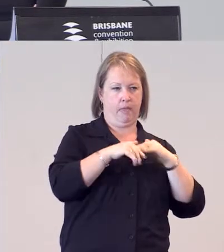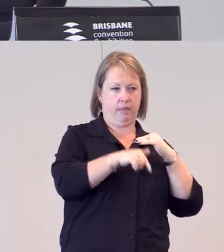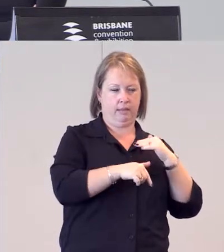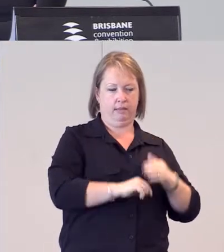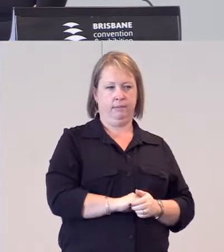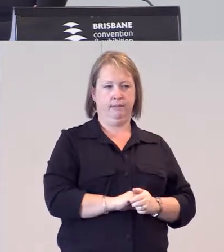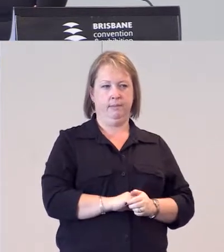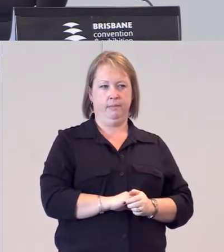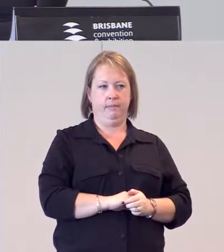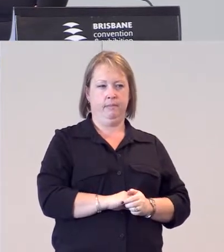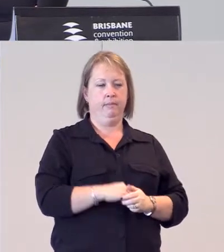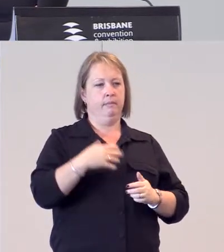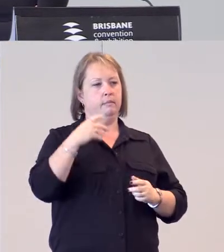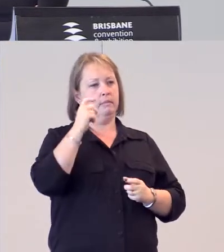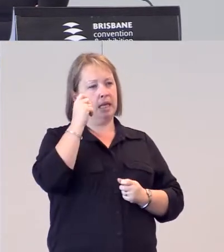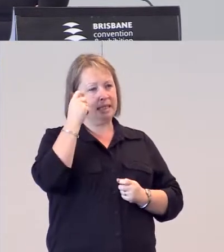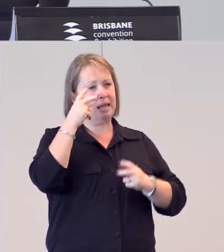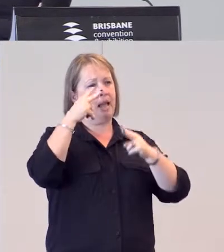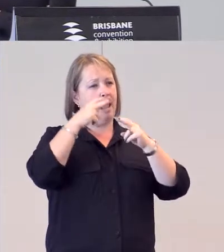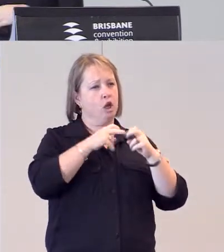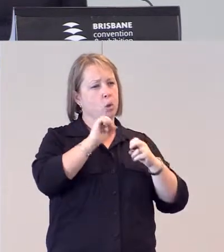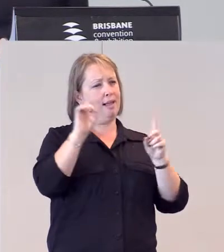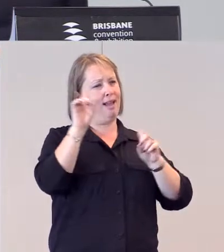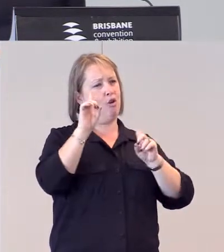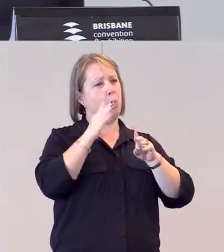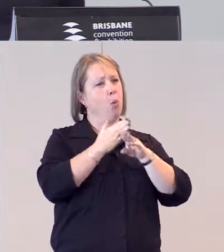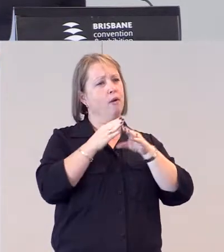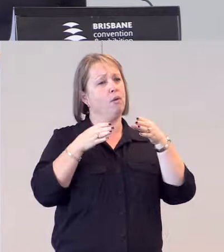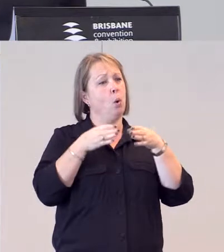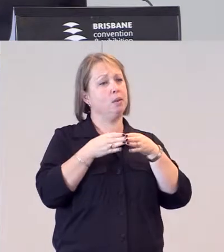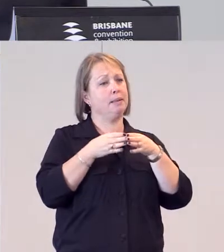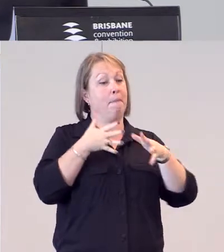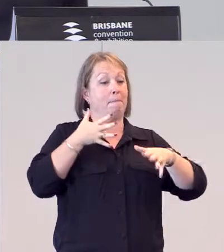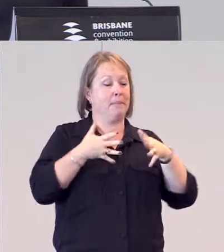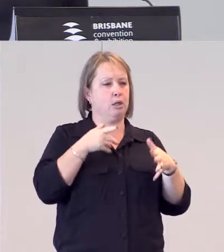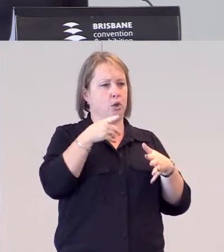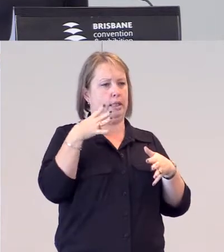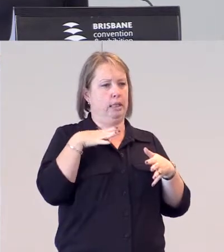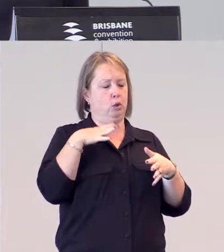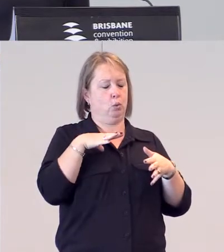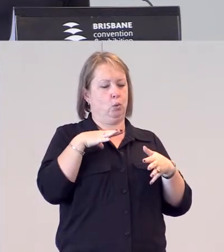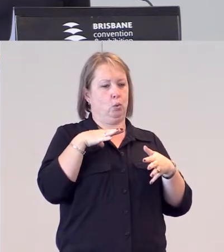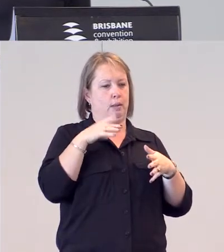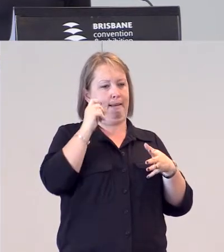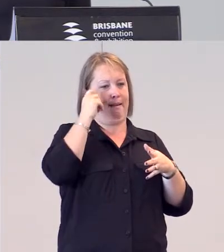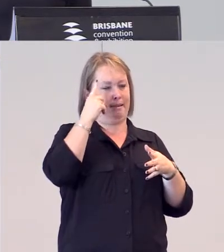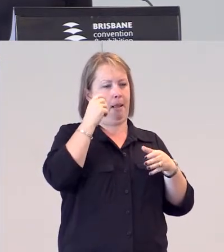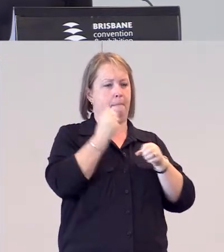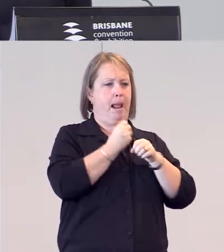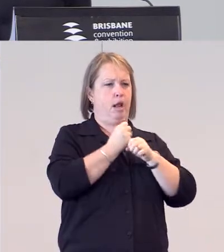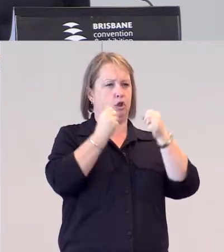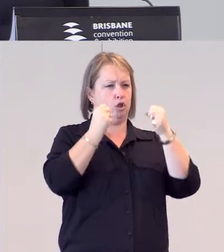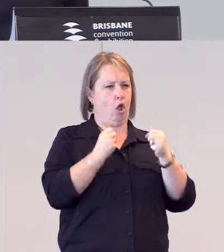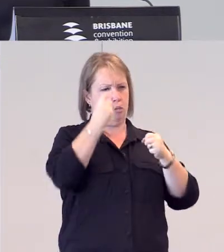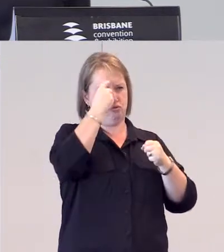But understanding and analysing your current workforce is actually about being able to build a really solid profile of